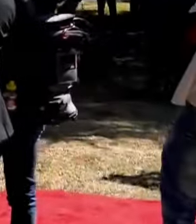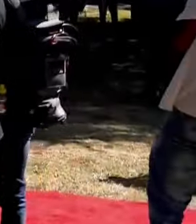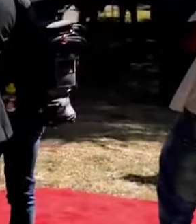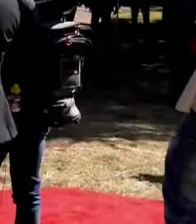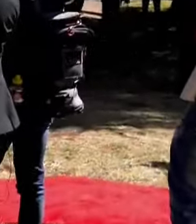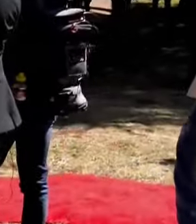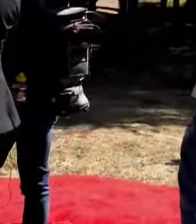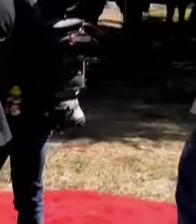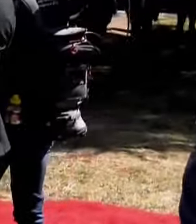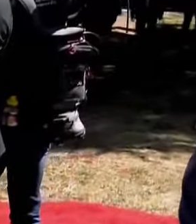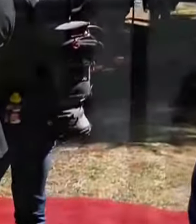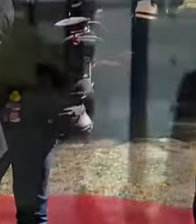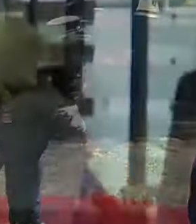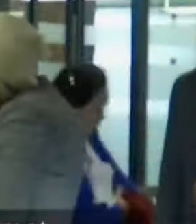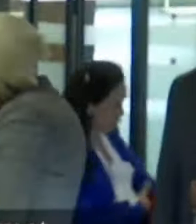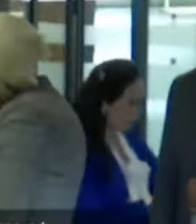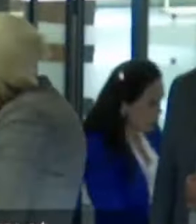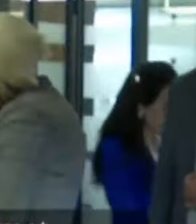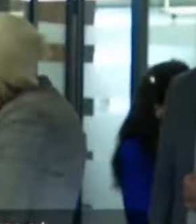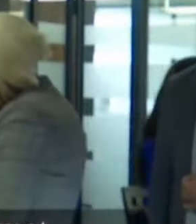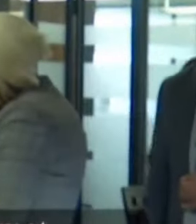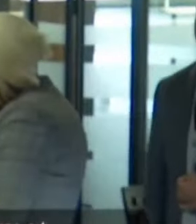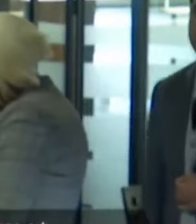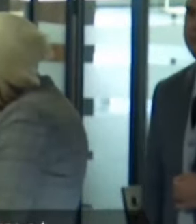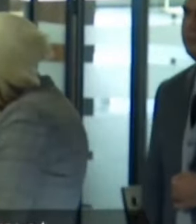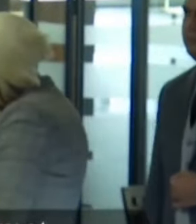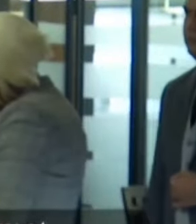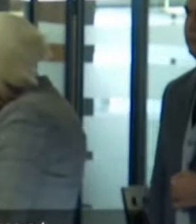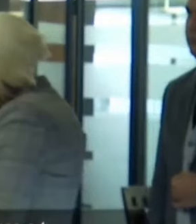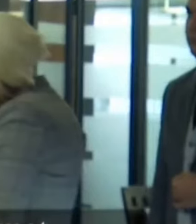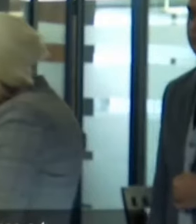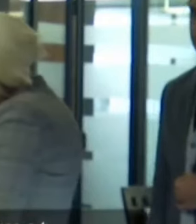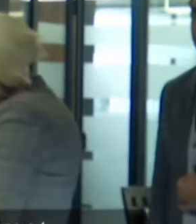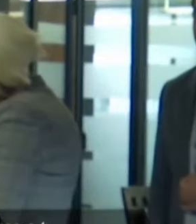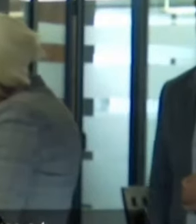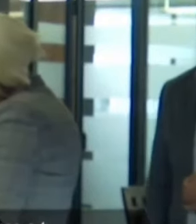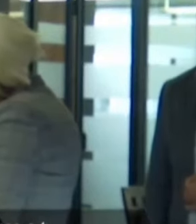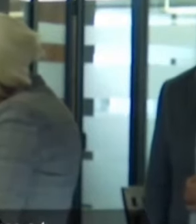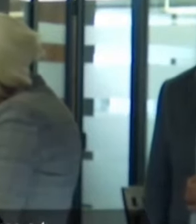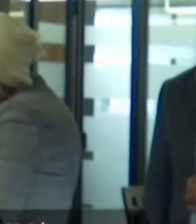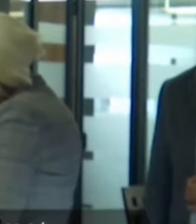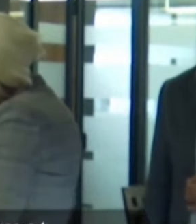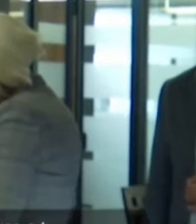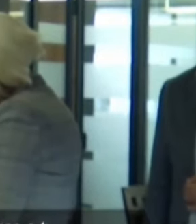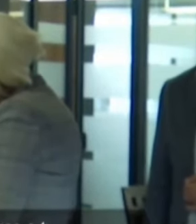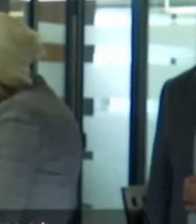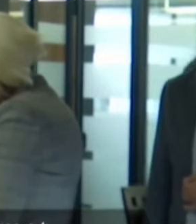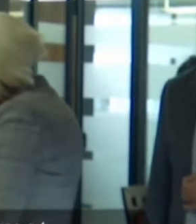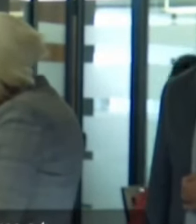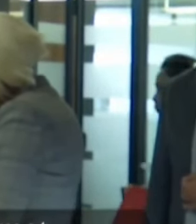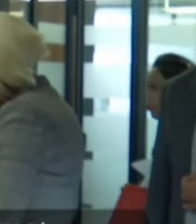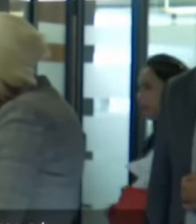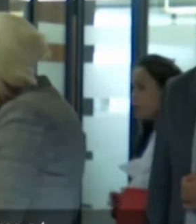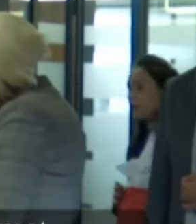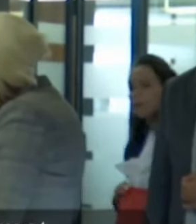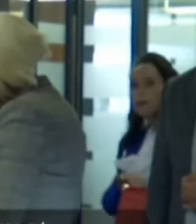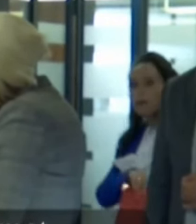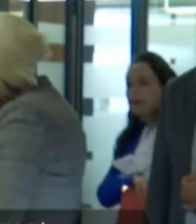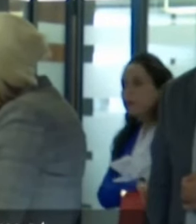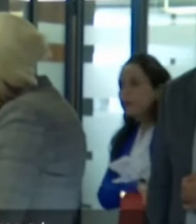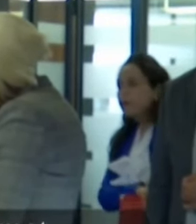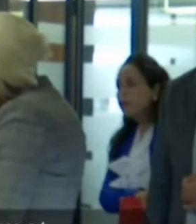so committed to the cause of international relations and actively gave his life